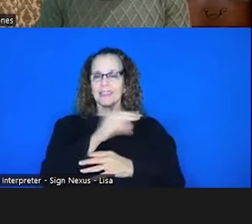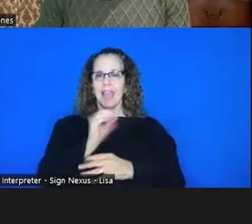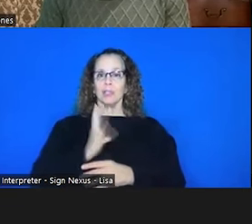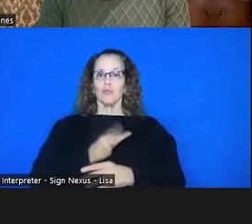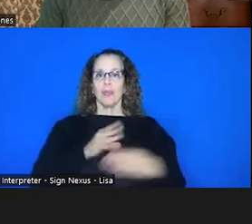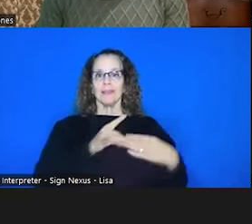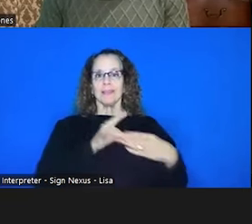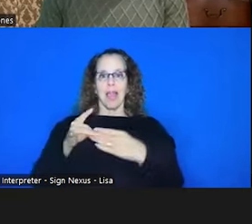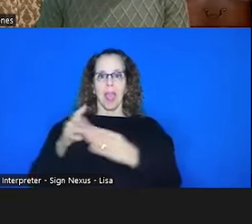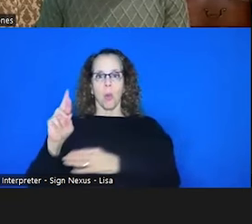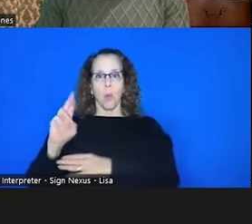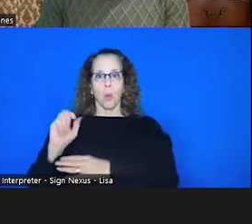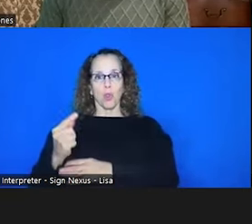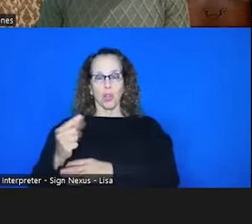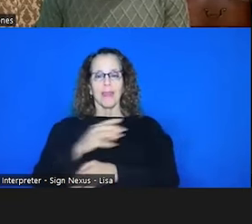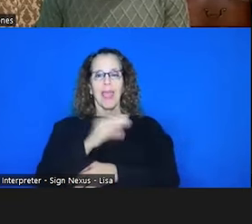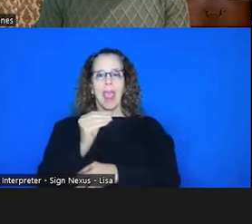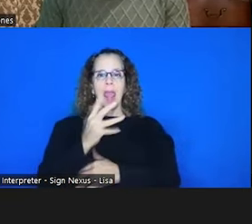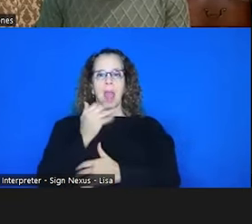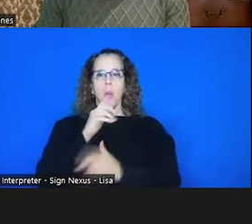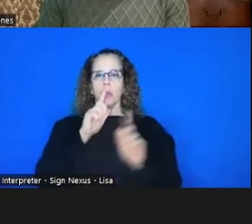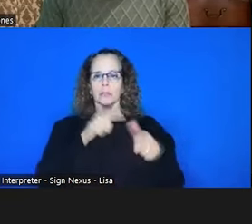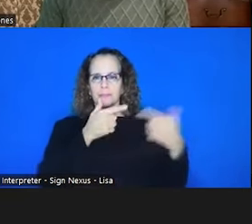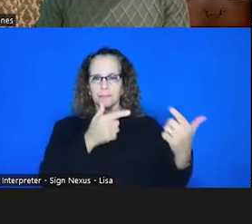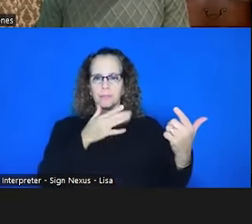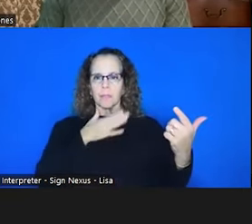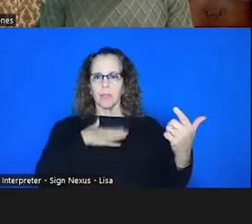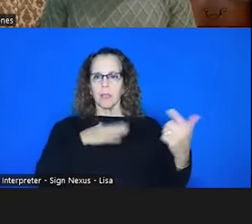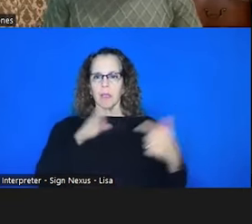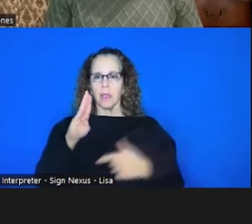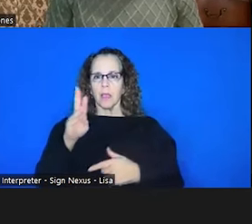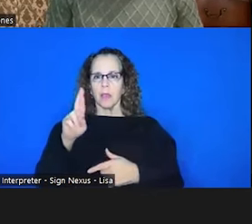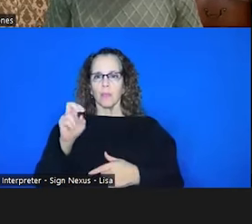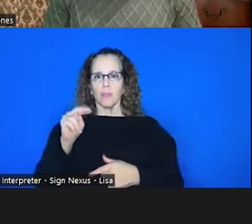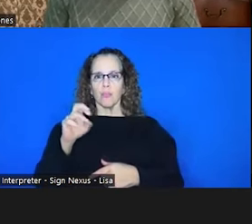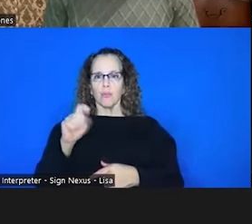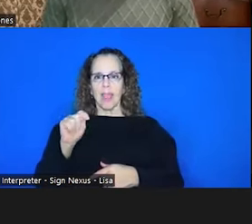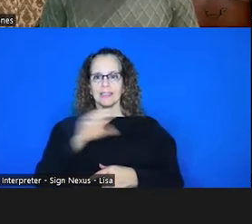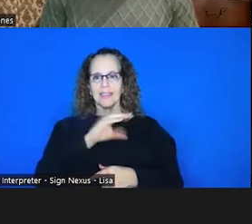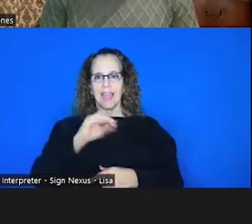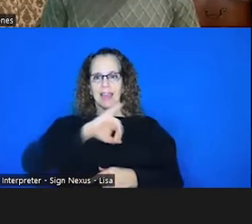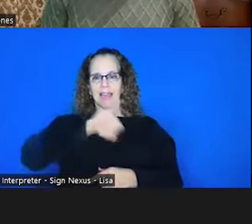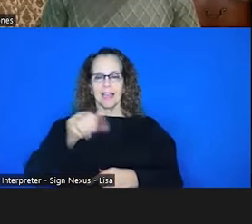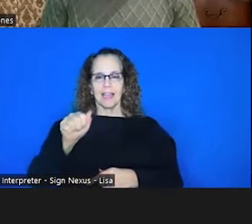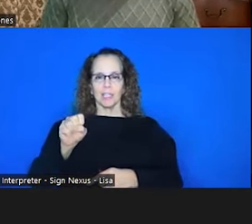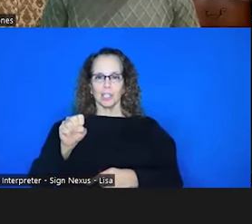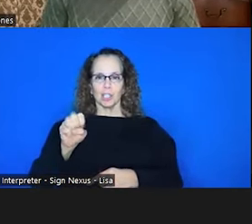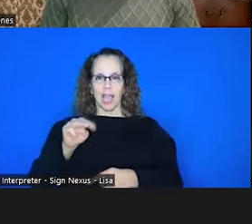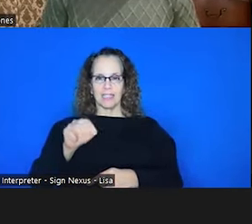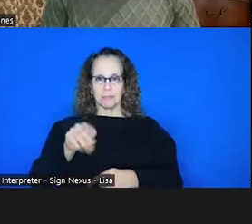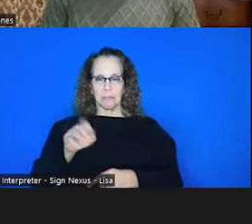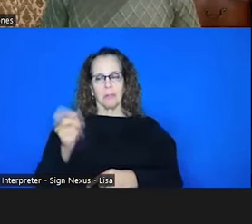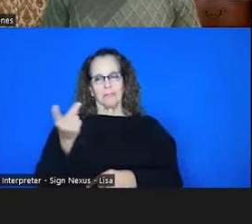And, you know, first I want to turn to my city colleagues, Brent and Jasmine, and ask them to talk a little bit about the work that they are